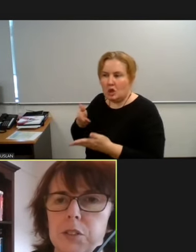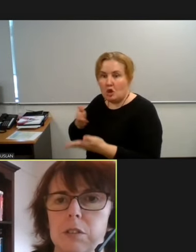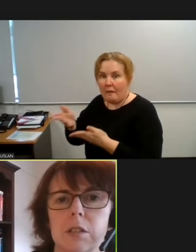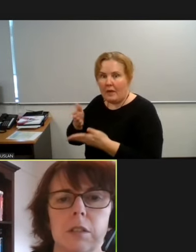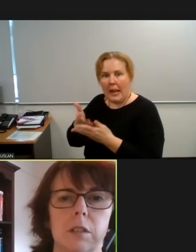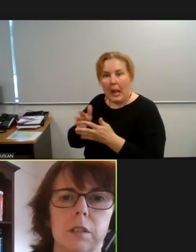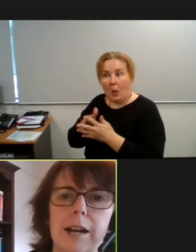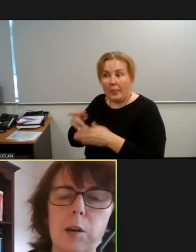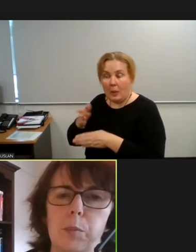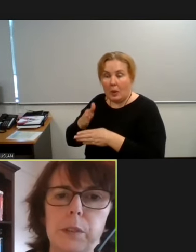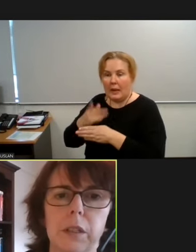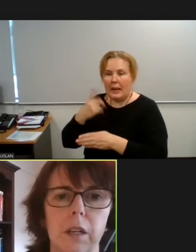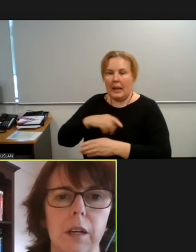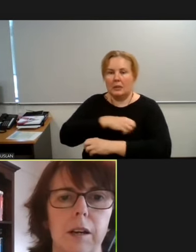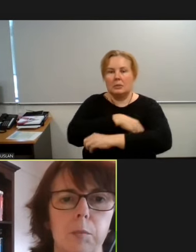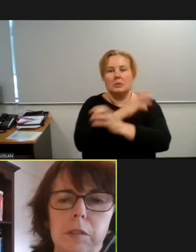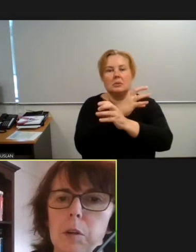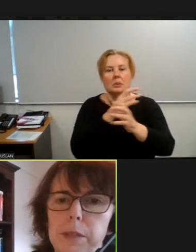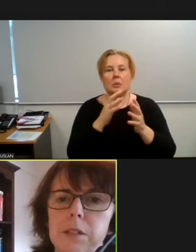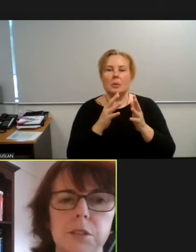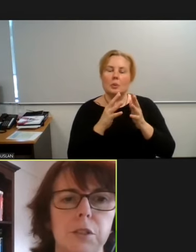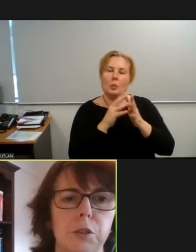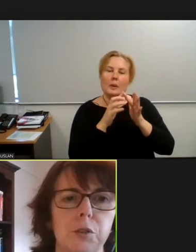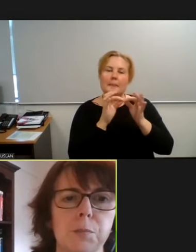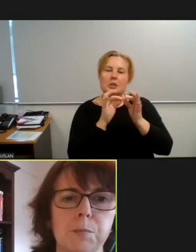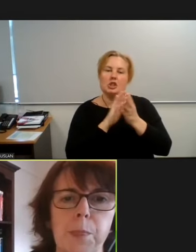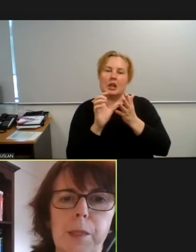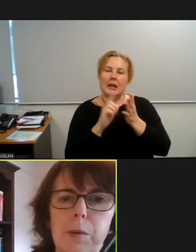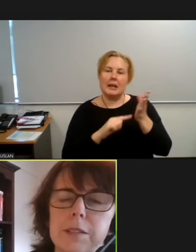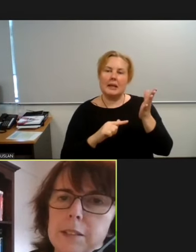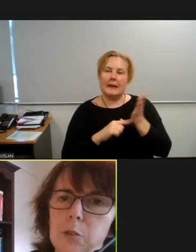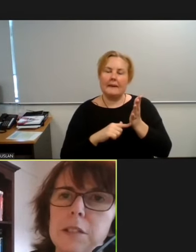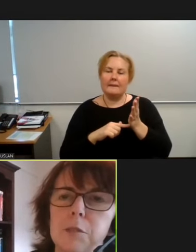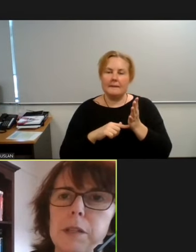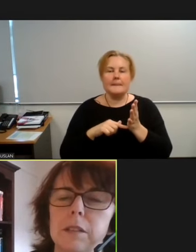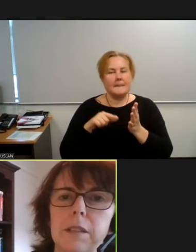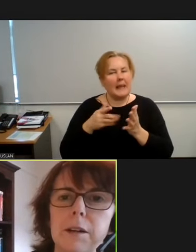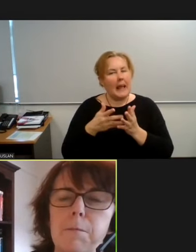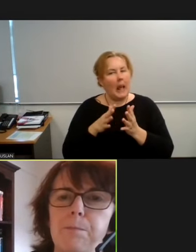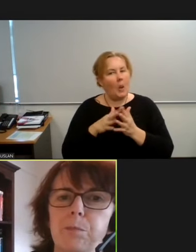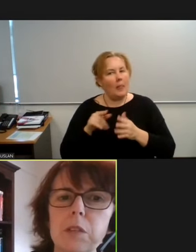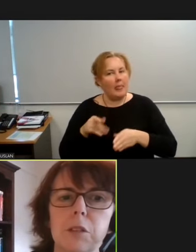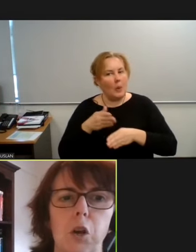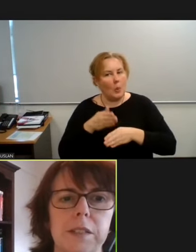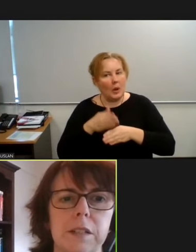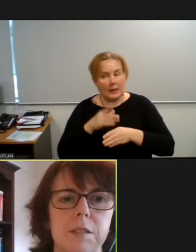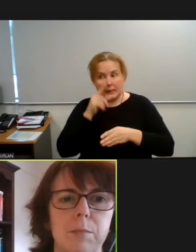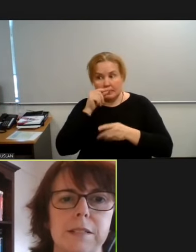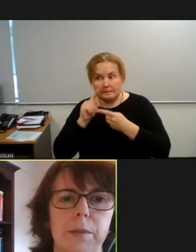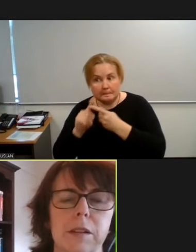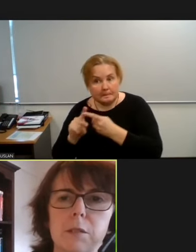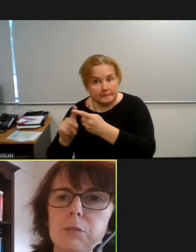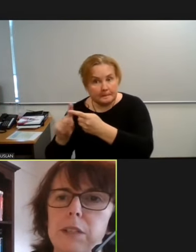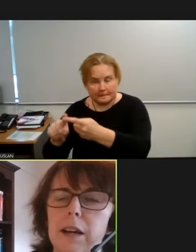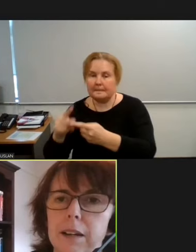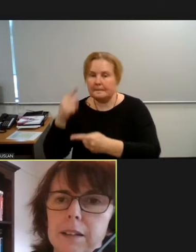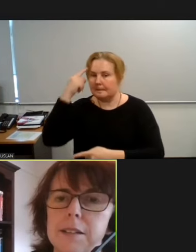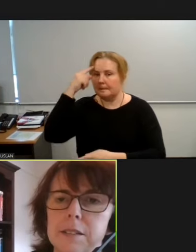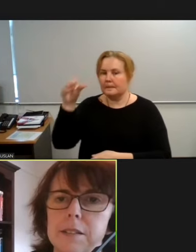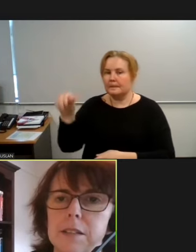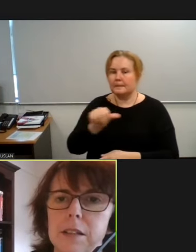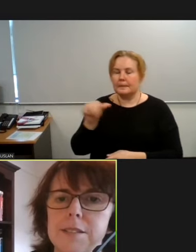chat functions can happen and be continued. But I think really for me, the COVID-19 pandemic has only